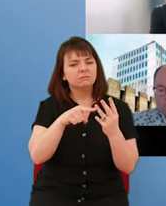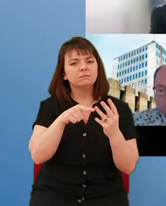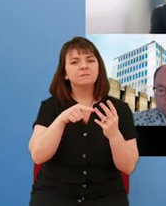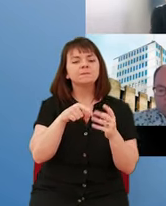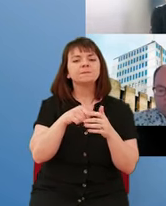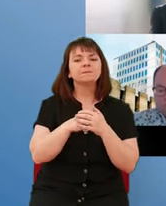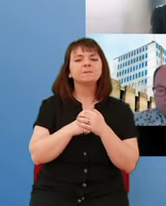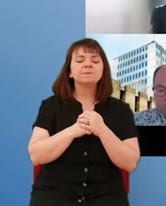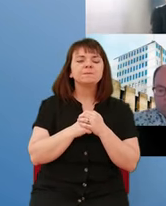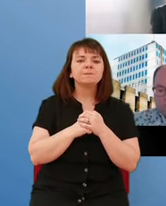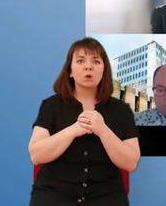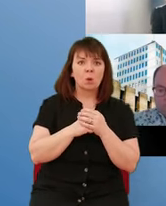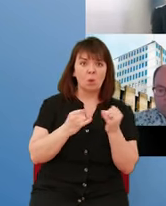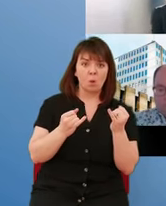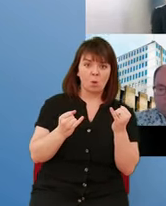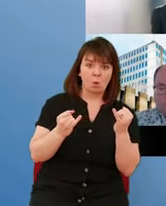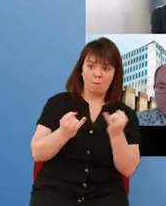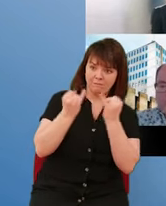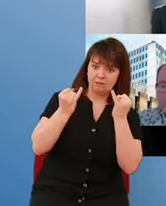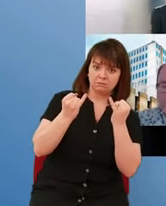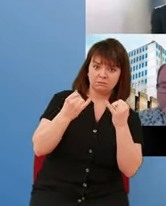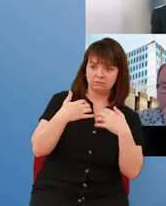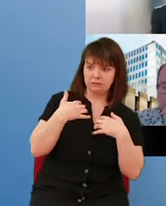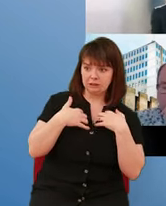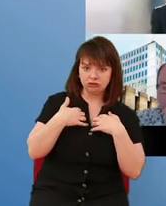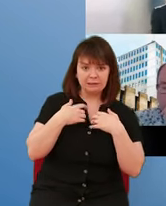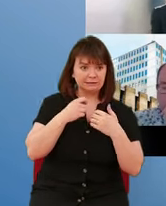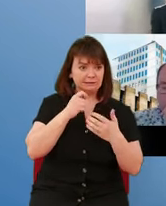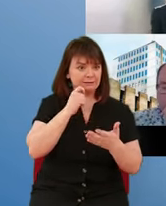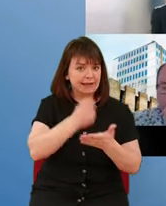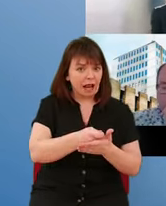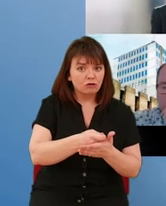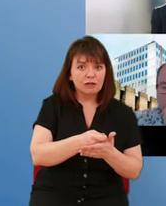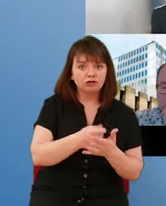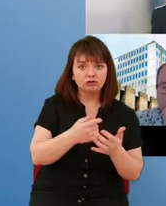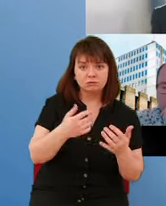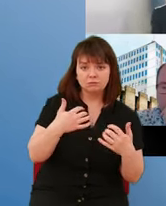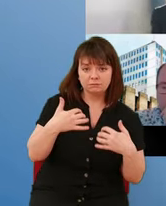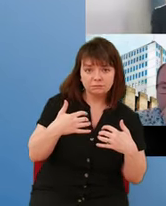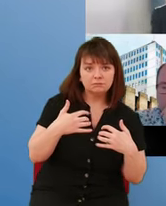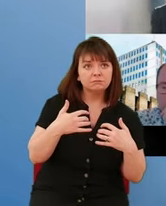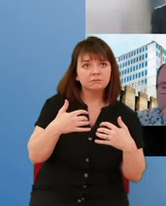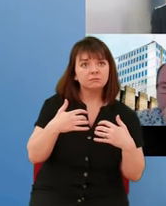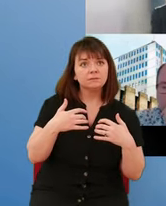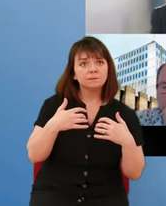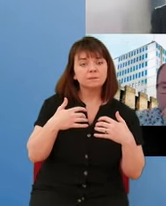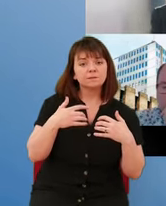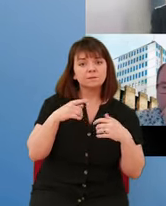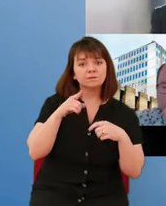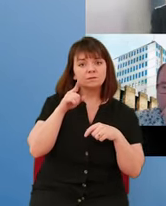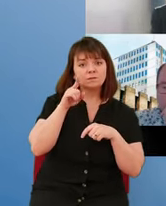On declarations of interest, just remind everybody to keep their